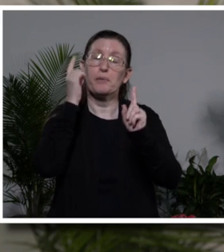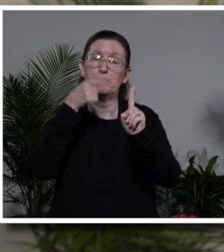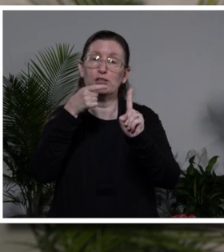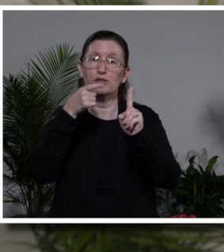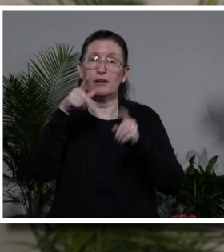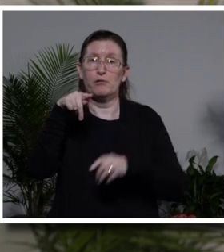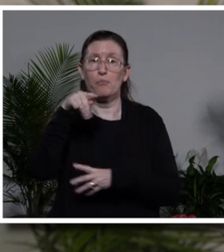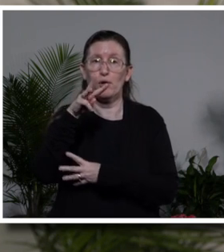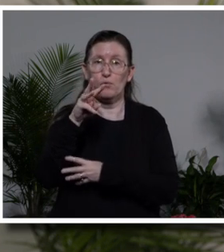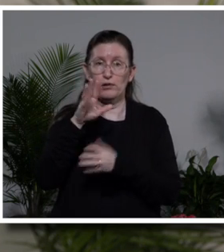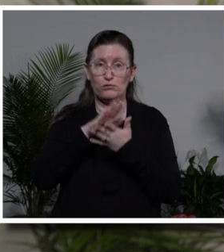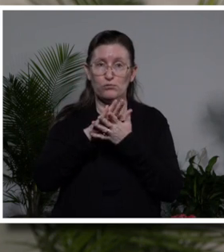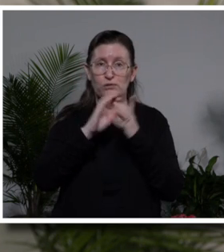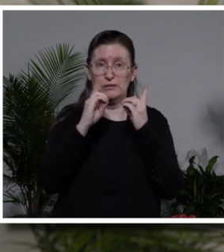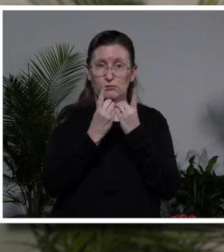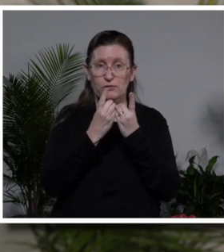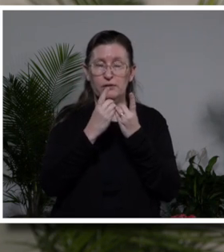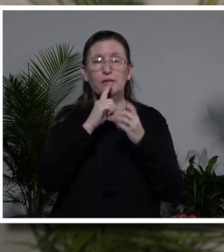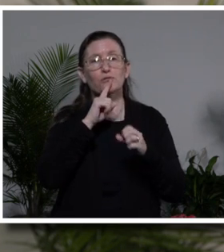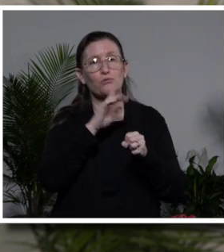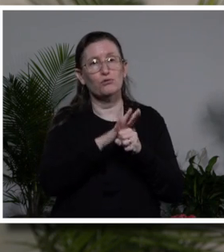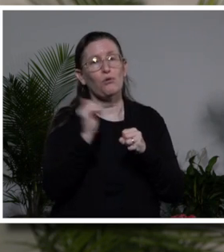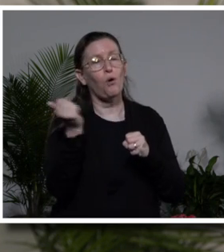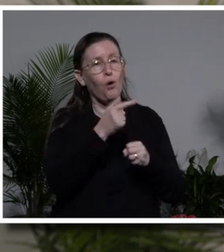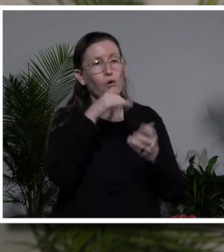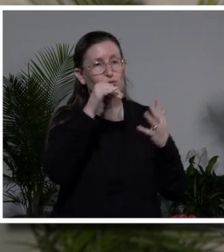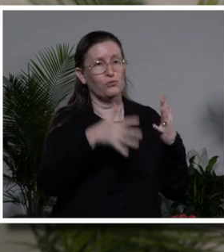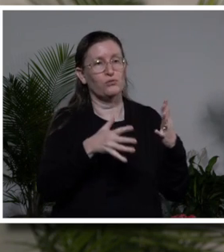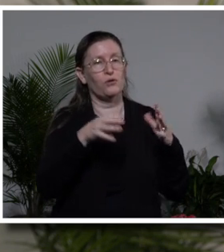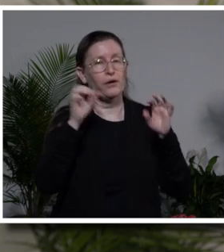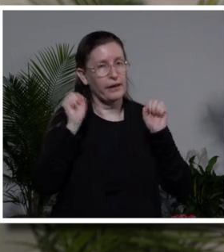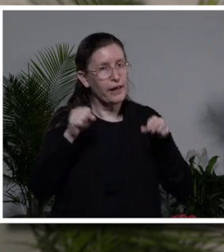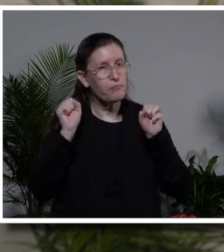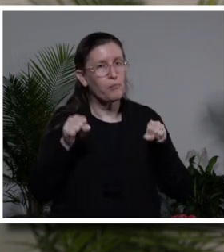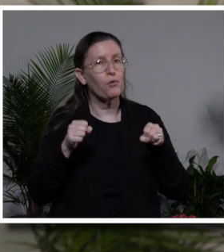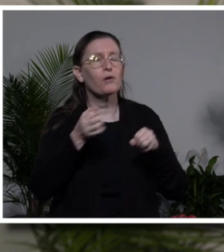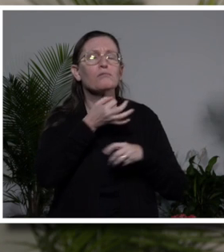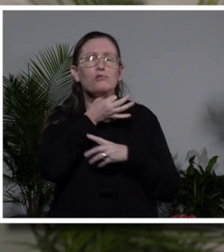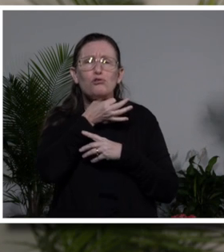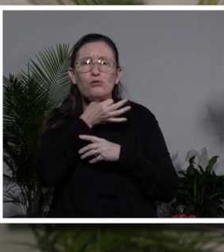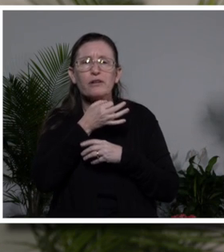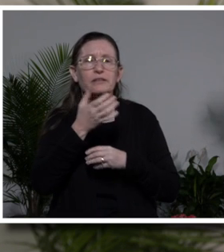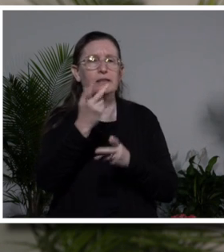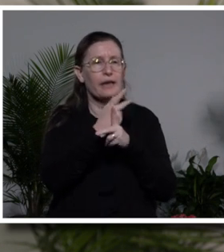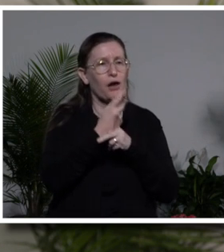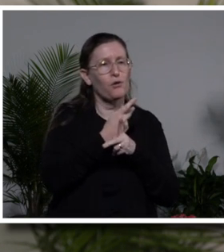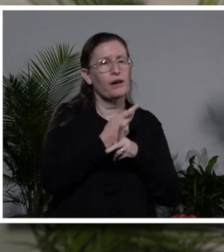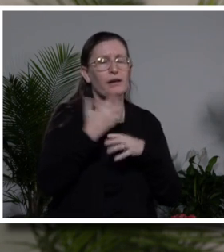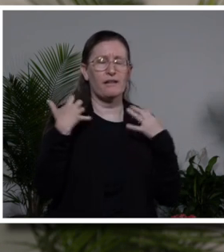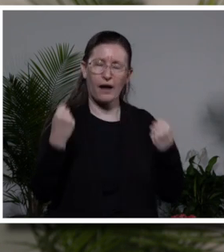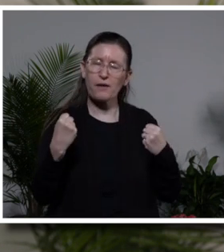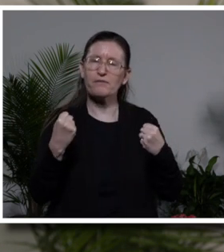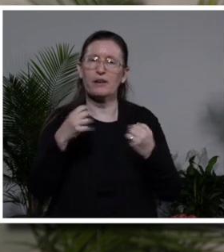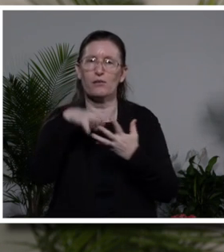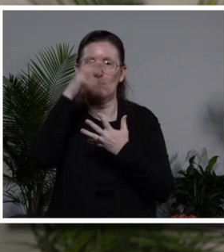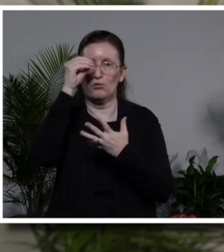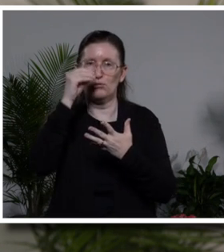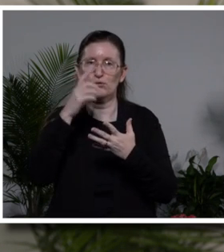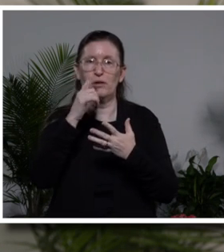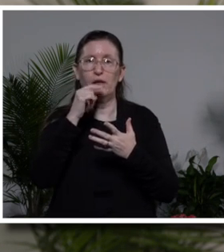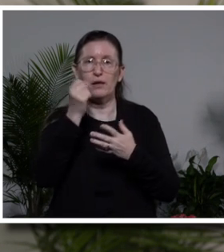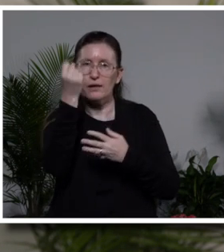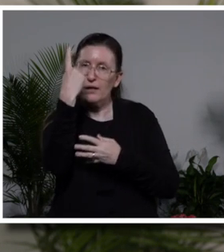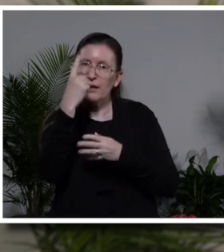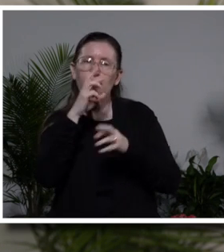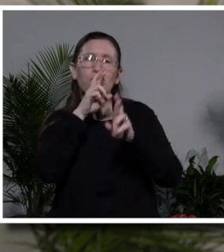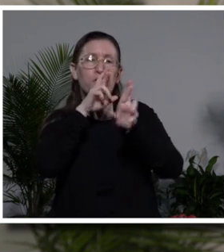The mission of the Parkway School District is to ensure all students are capable, curious, caring, and confident learners